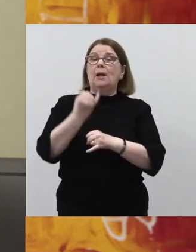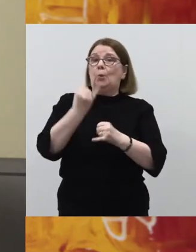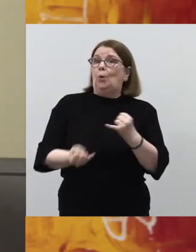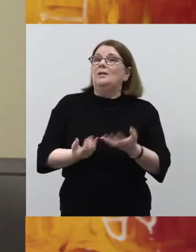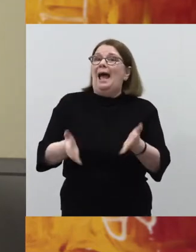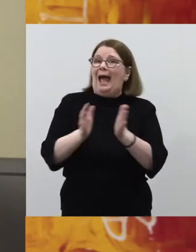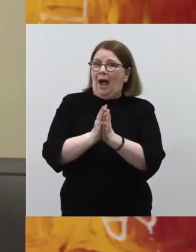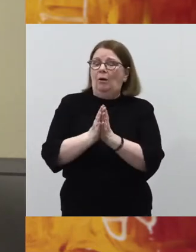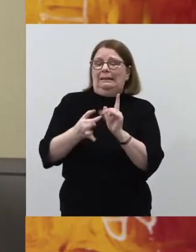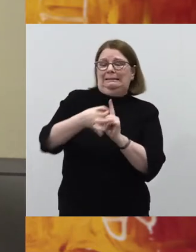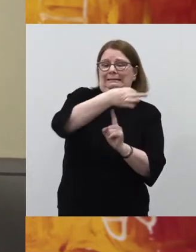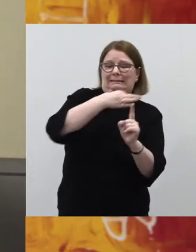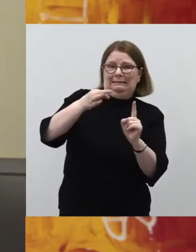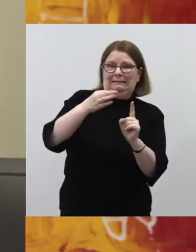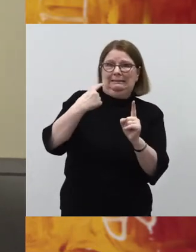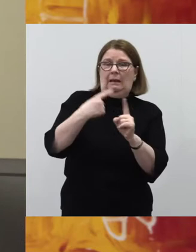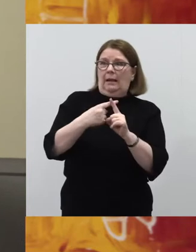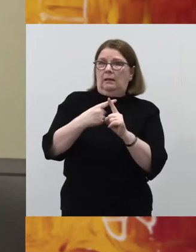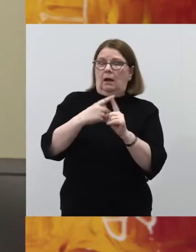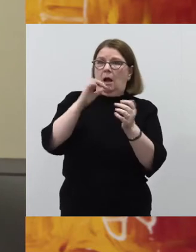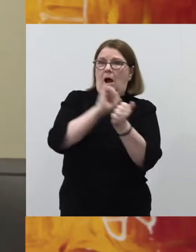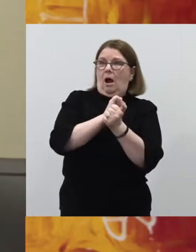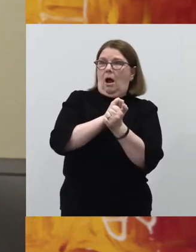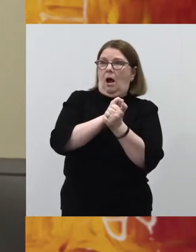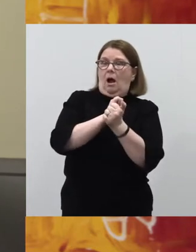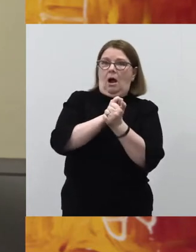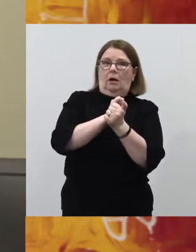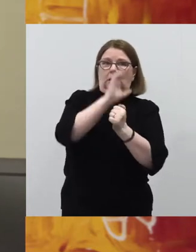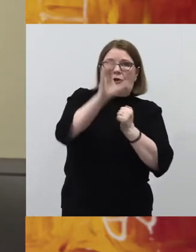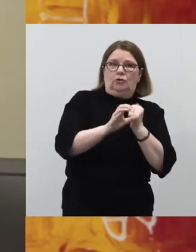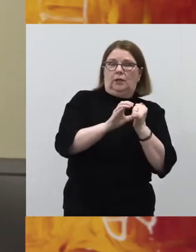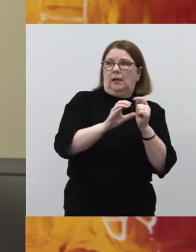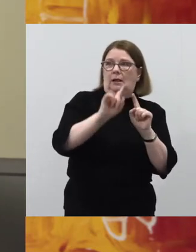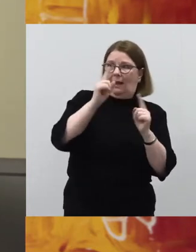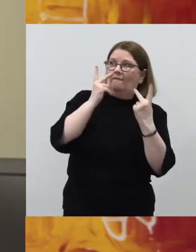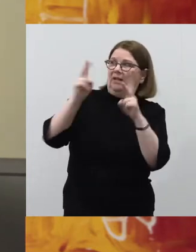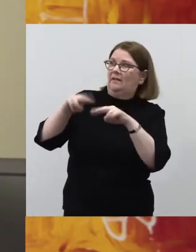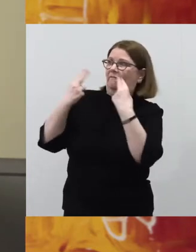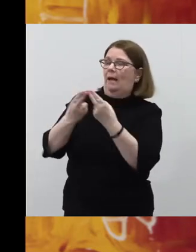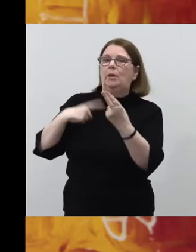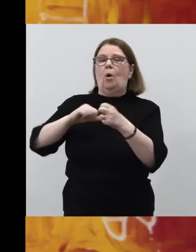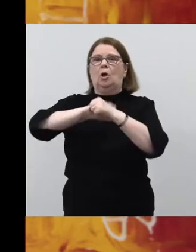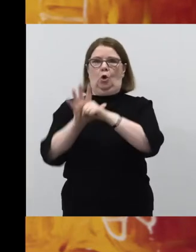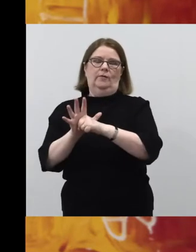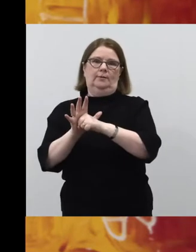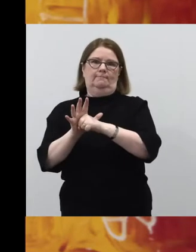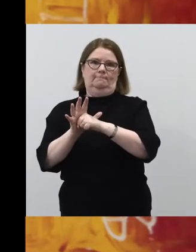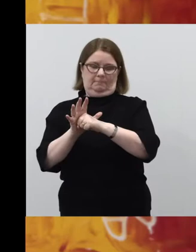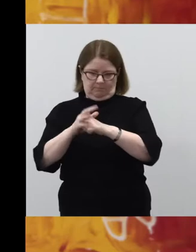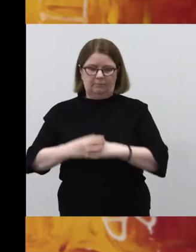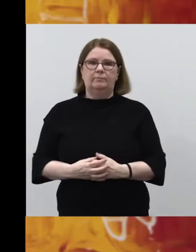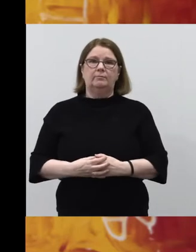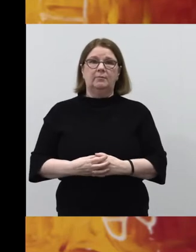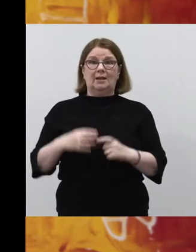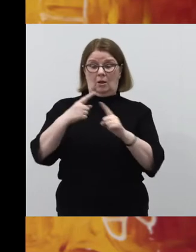issues, such as anxiety and depression. Indeed, there is further evidence that the arts can be used in non-therapy contexts for